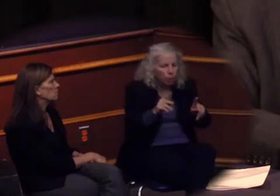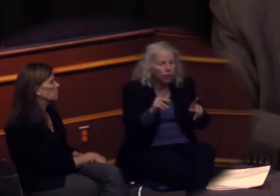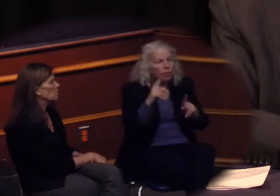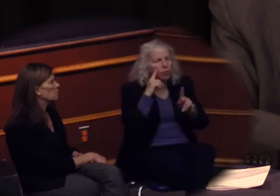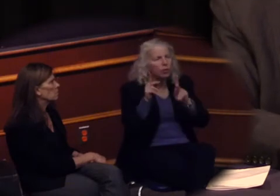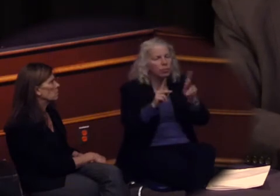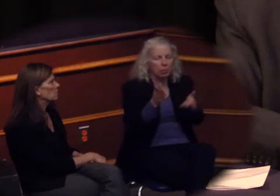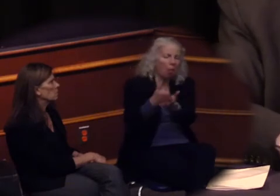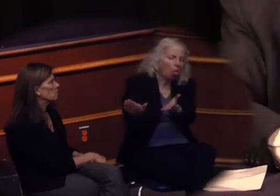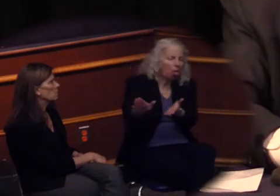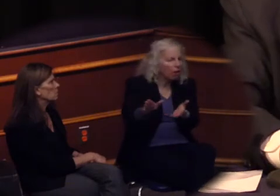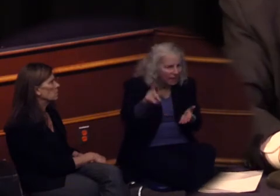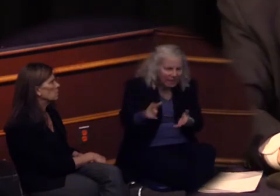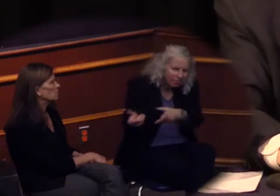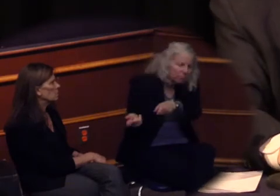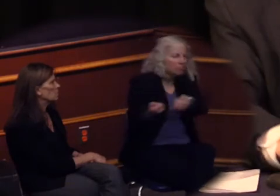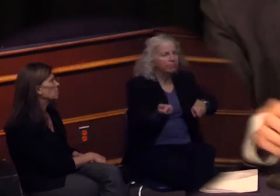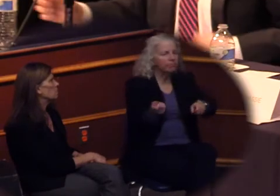who have been shut out.